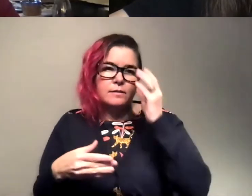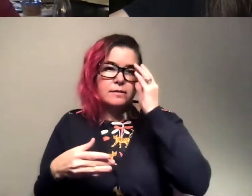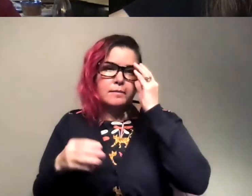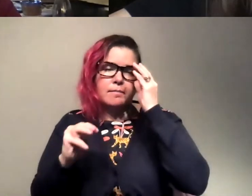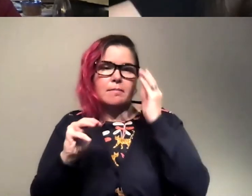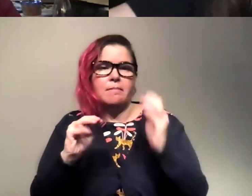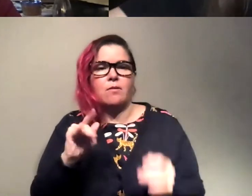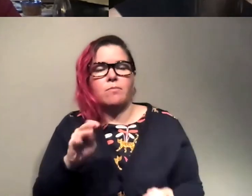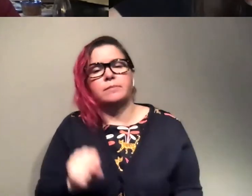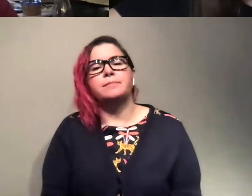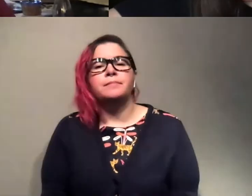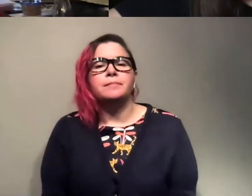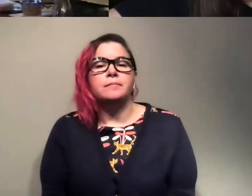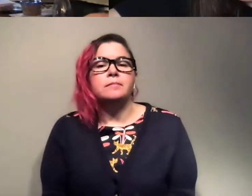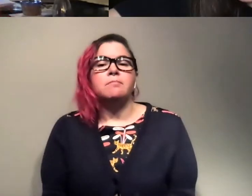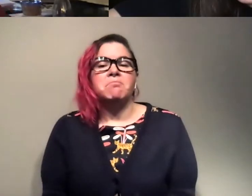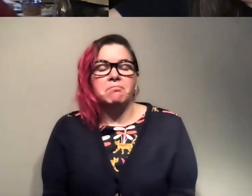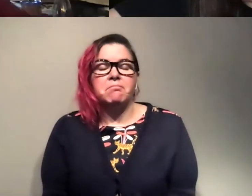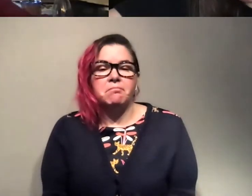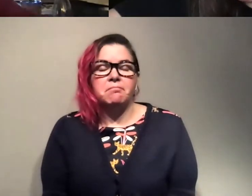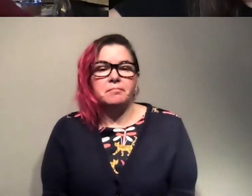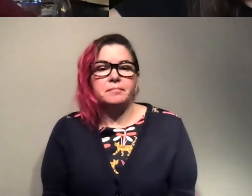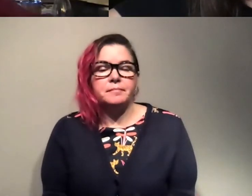microbes. Sounds good.